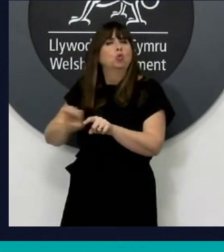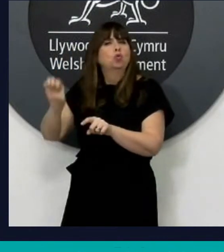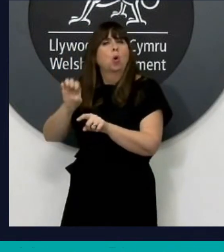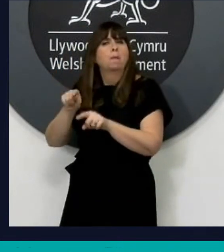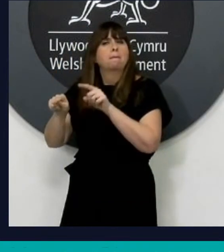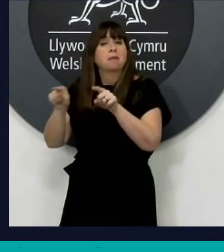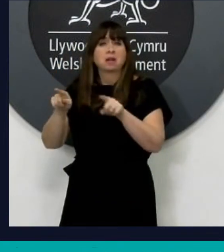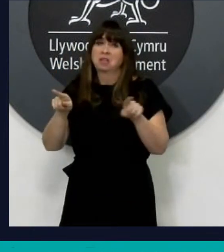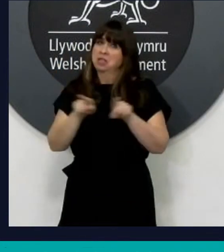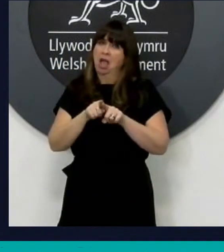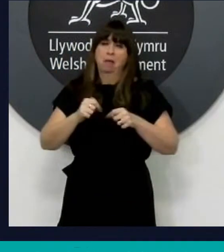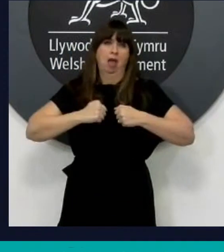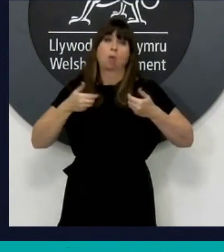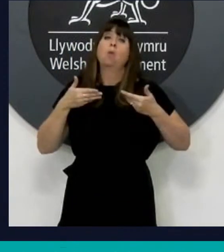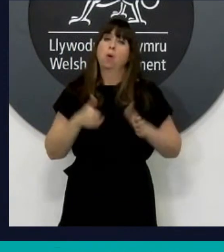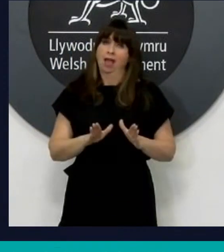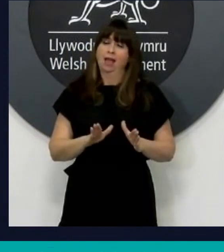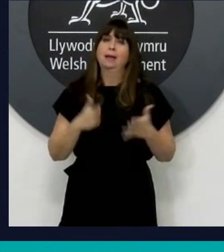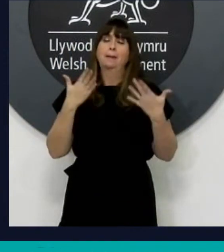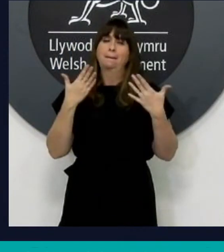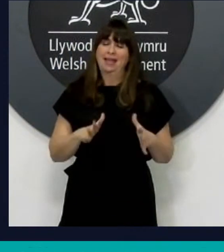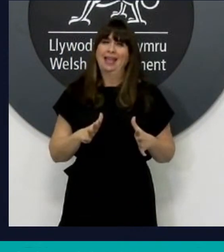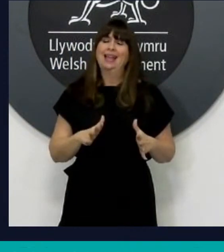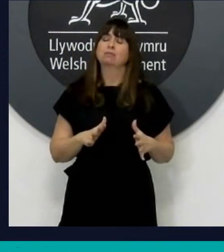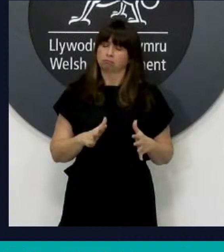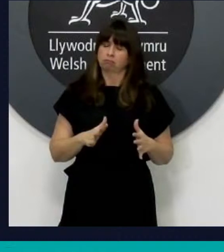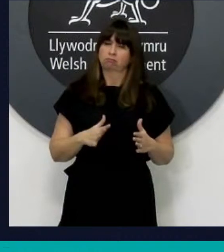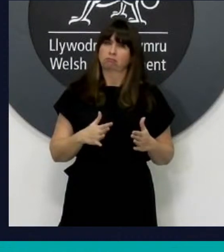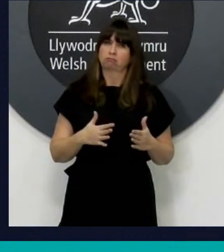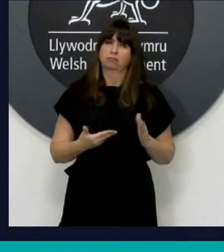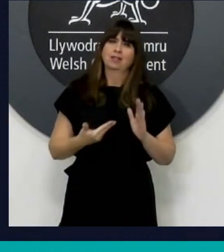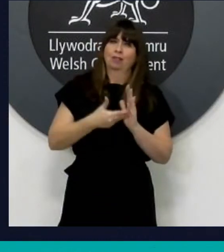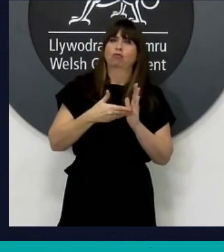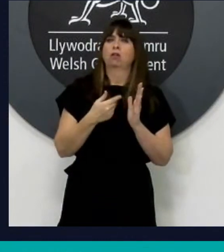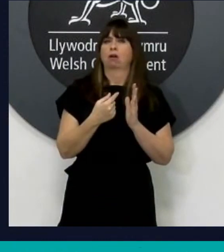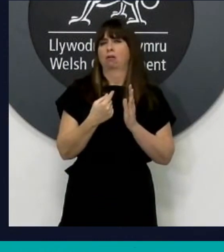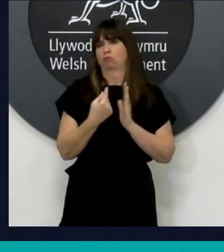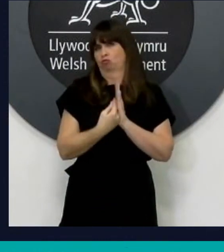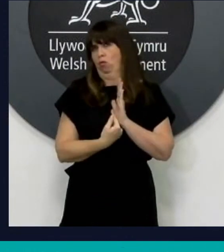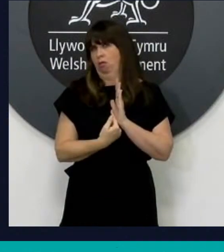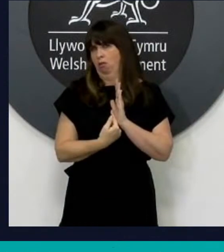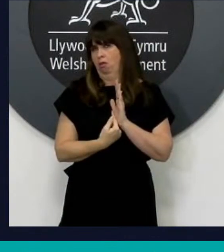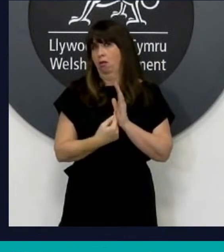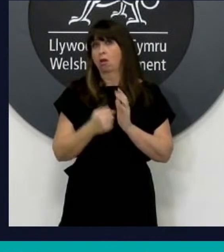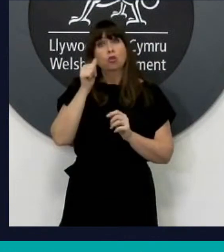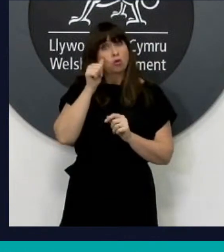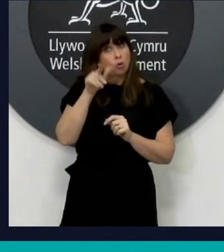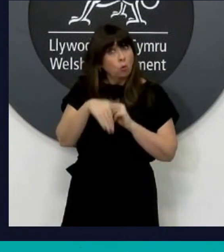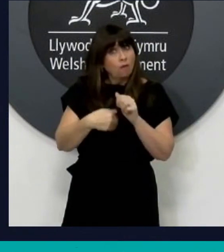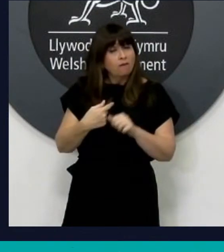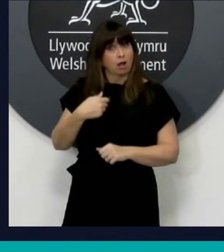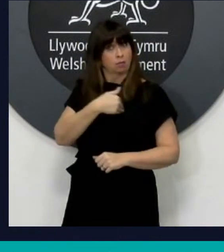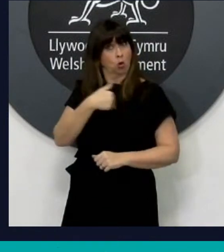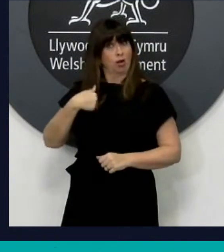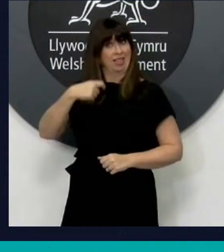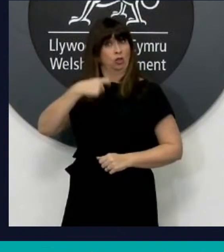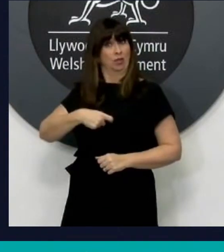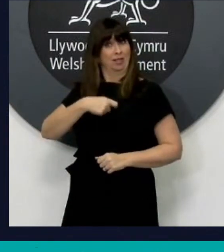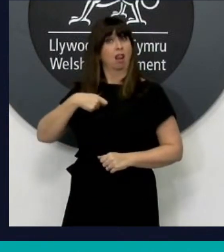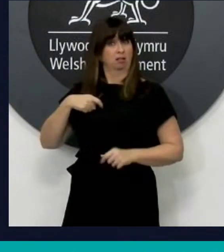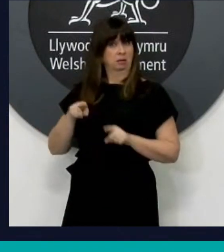others have also taken these actions. And you'll have heard about Switzerland this morning.